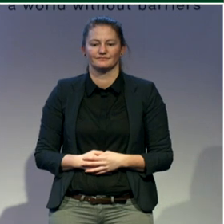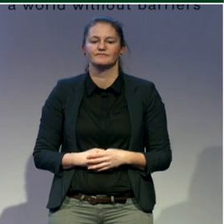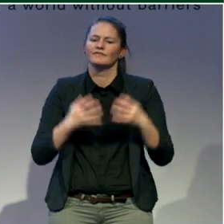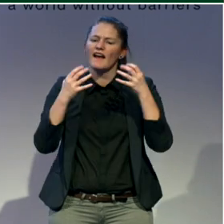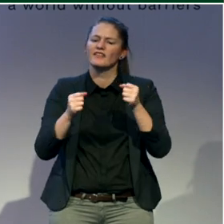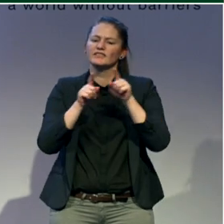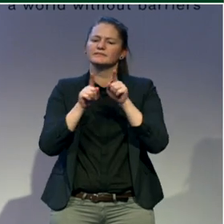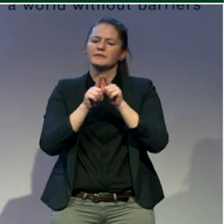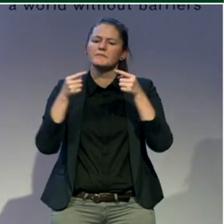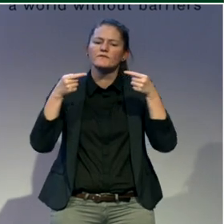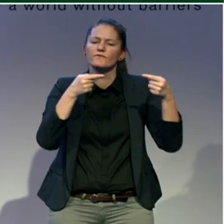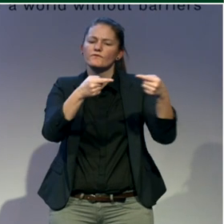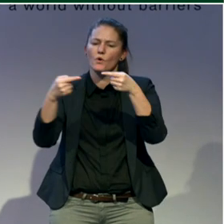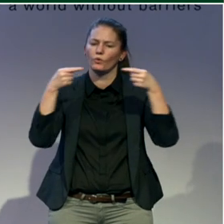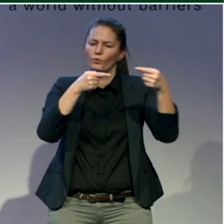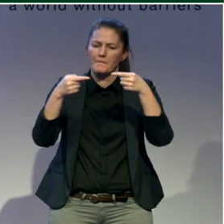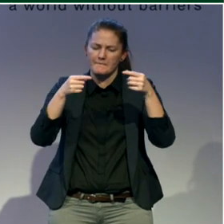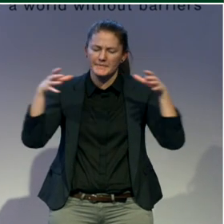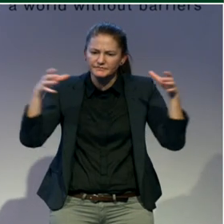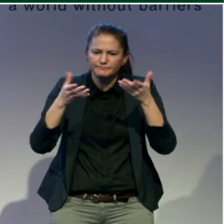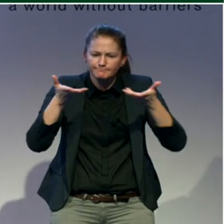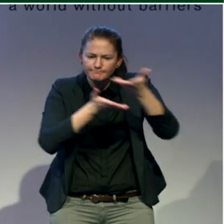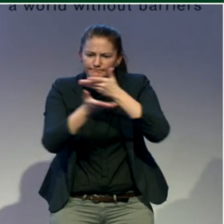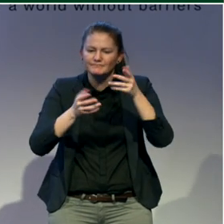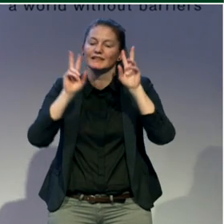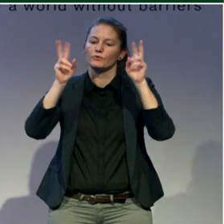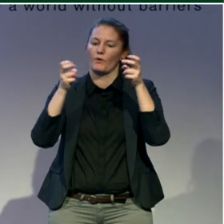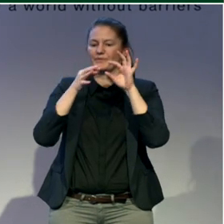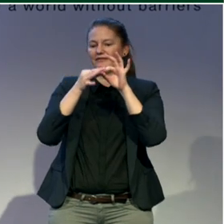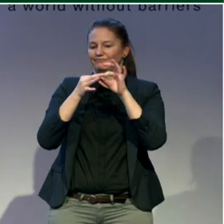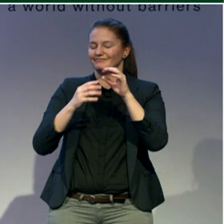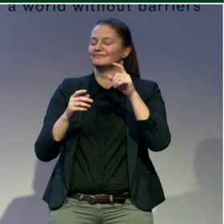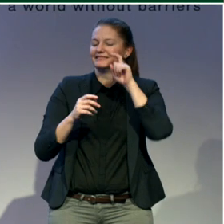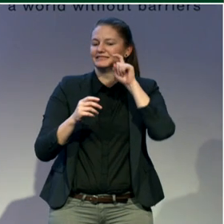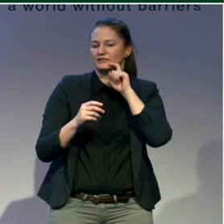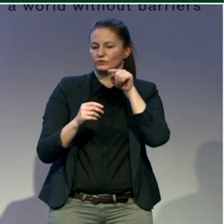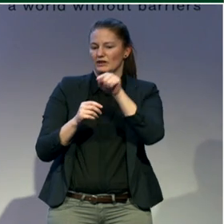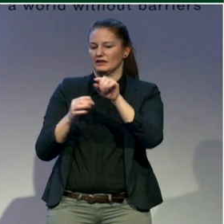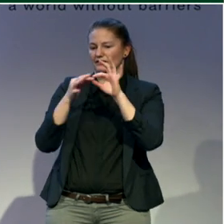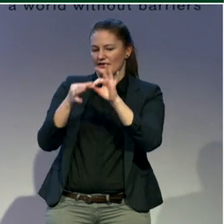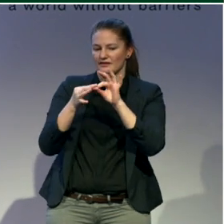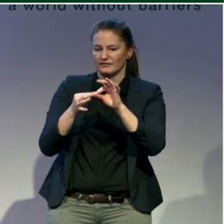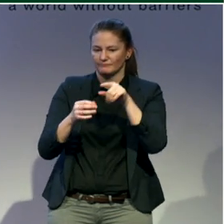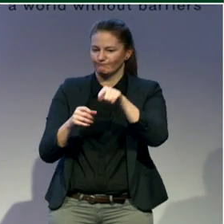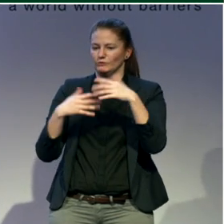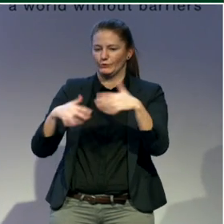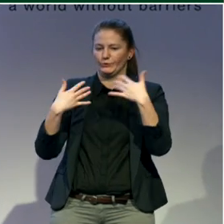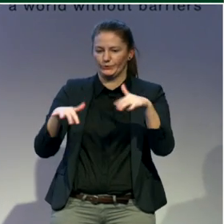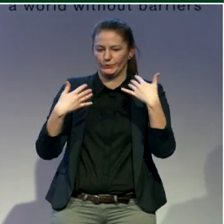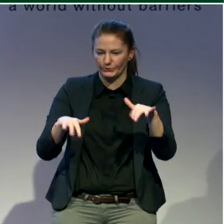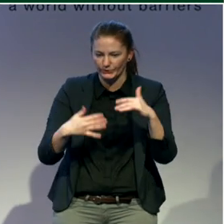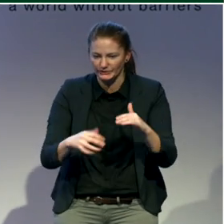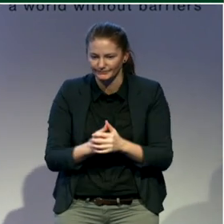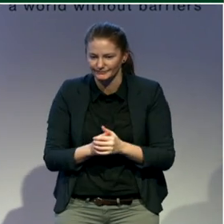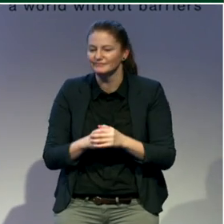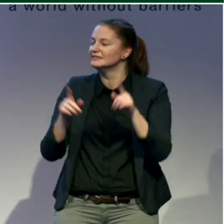comprehensive sexual education, or the one that exists is not accessible for people with intellectual disabilities. And this is